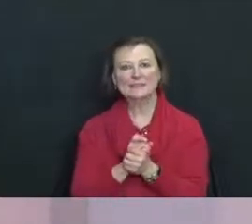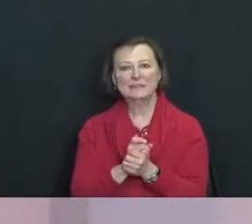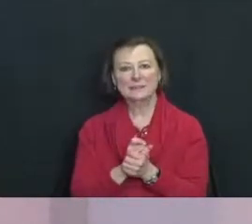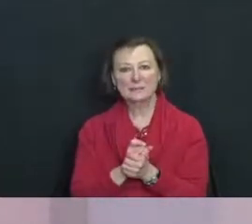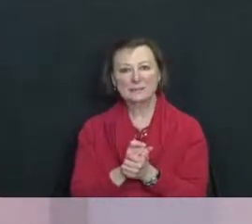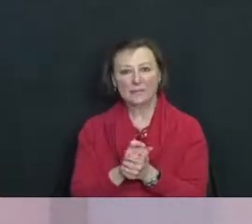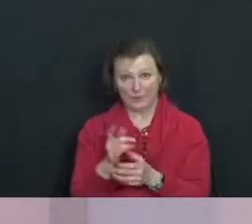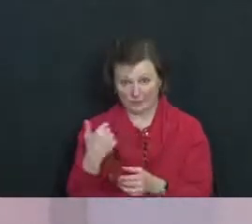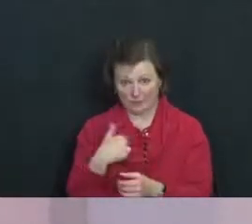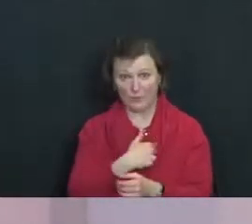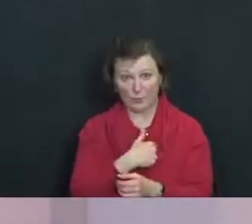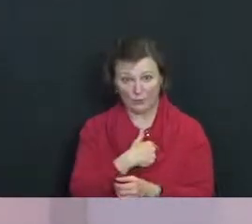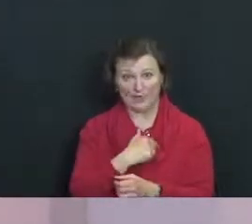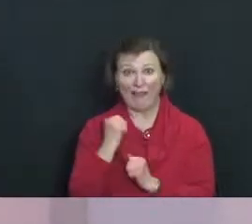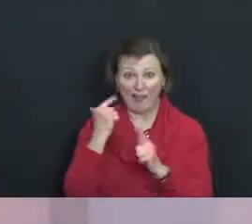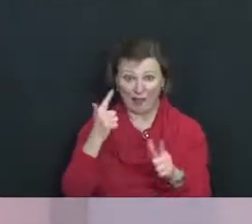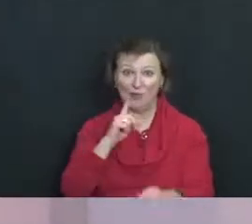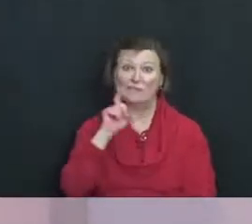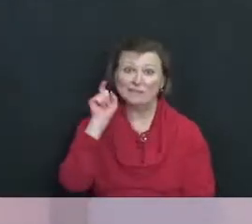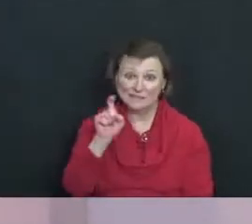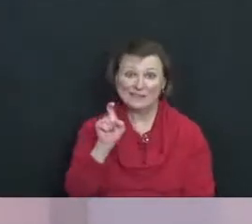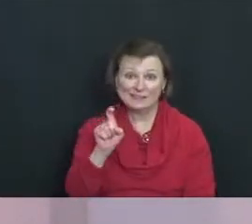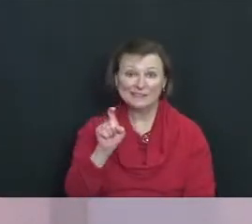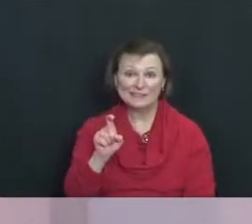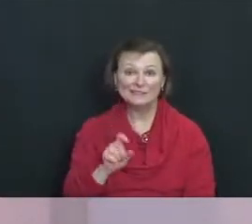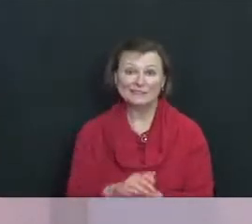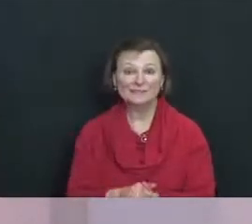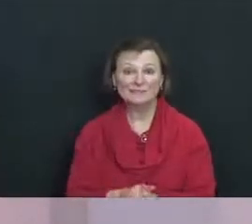that we all need.